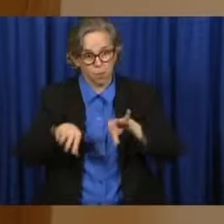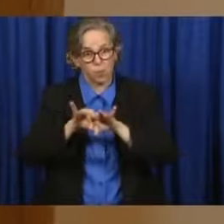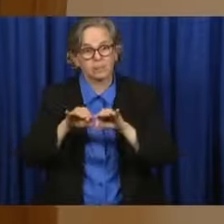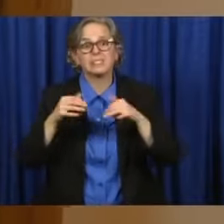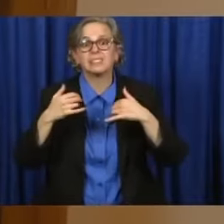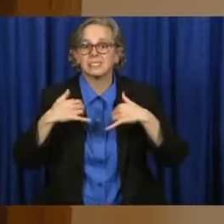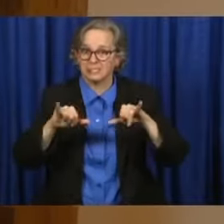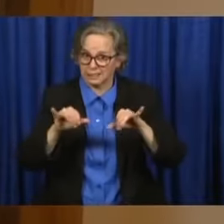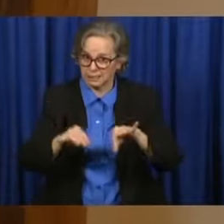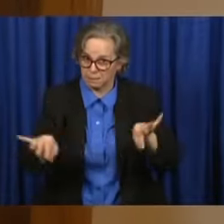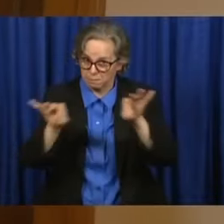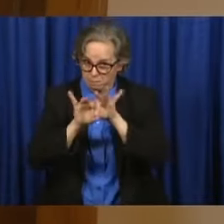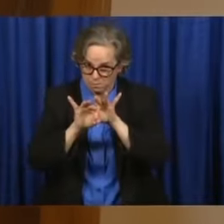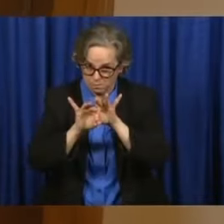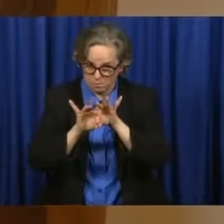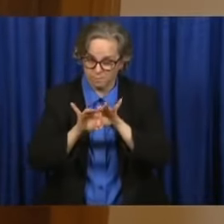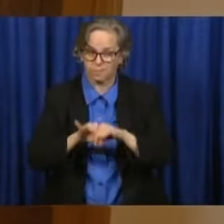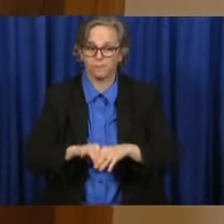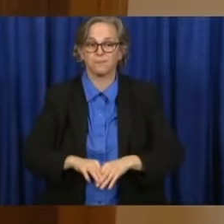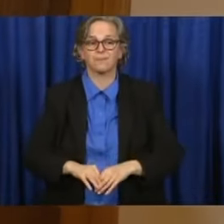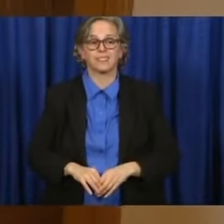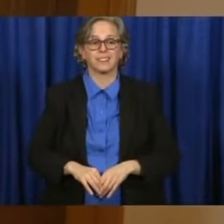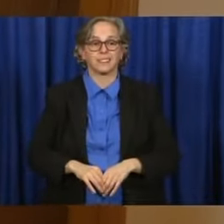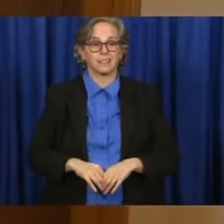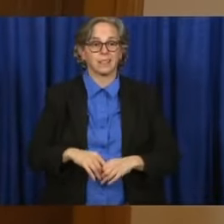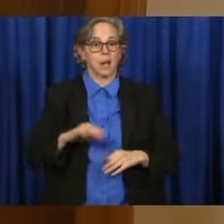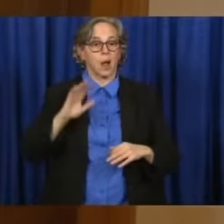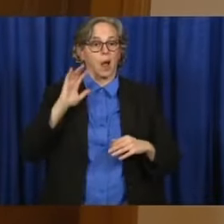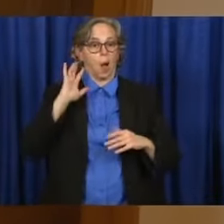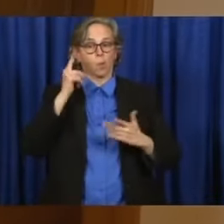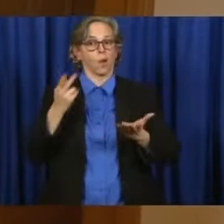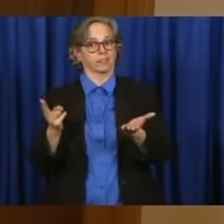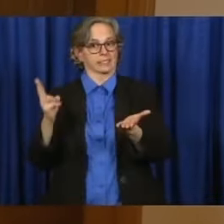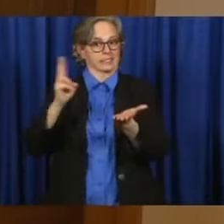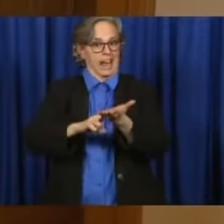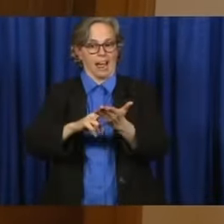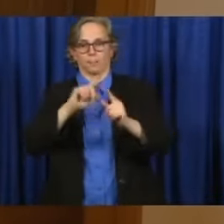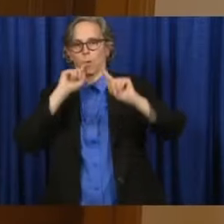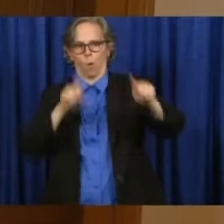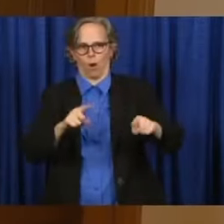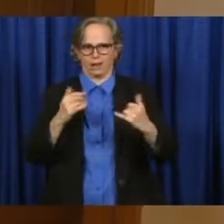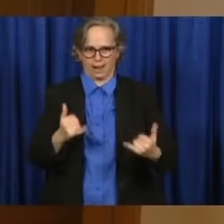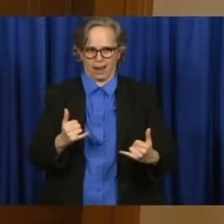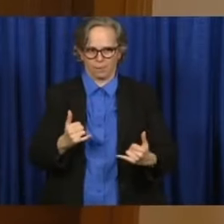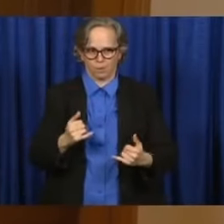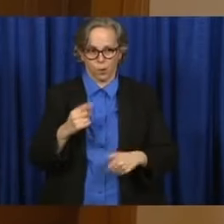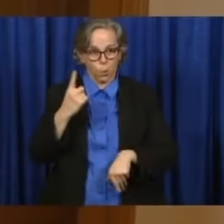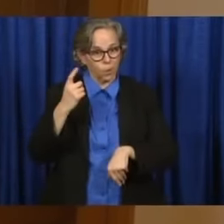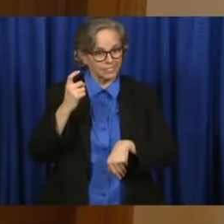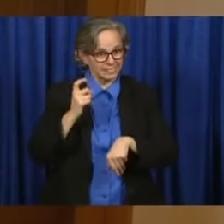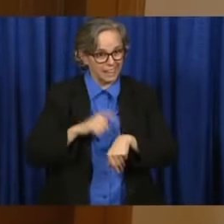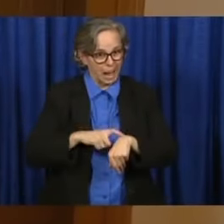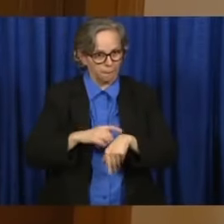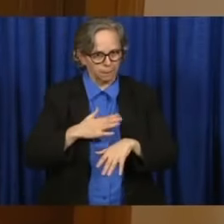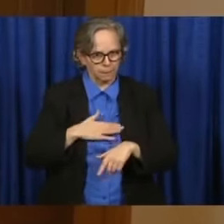and this might be the one time in my entire life that I do this. Some people laughed that I used